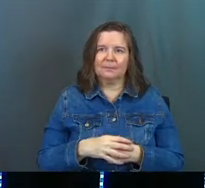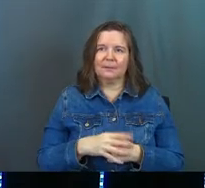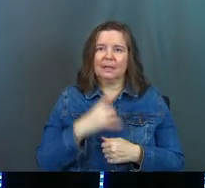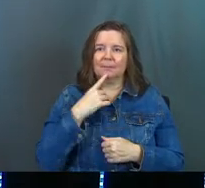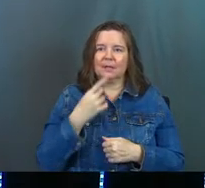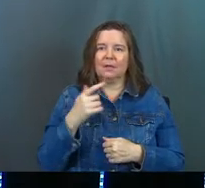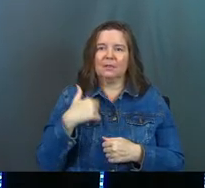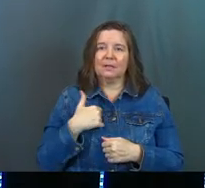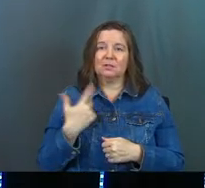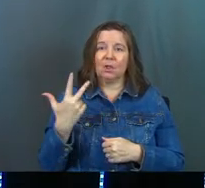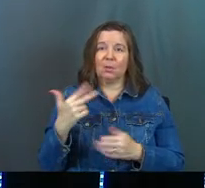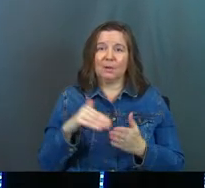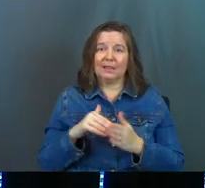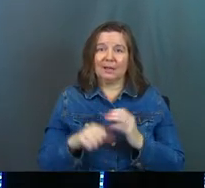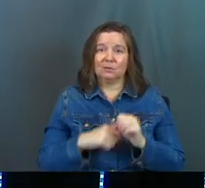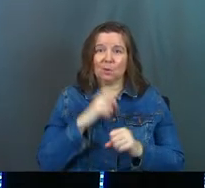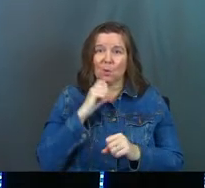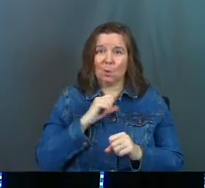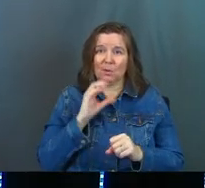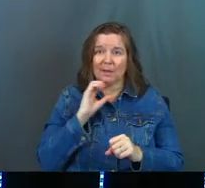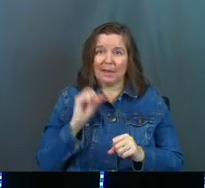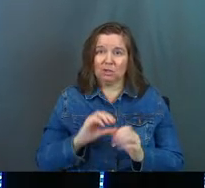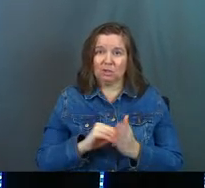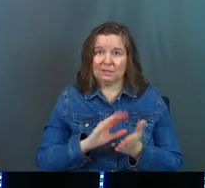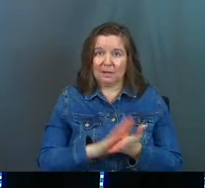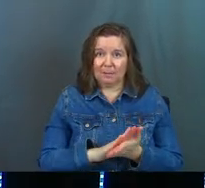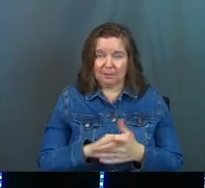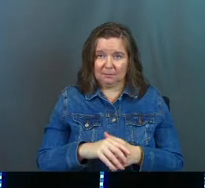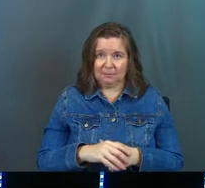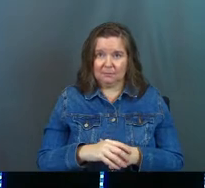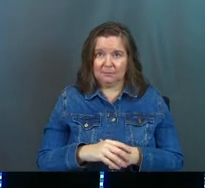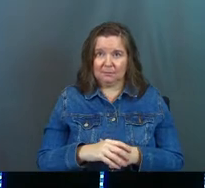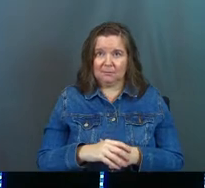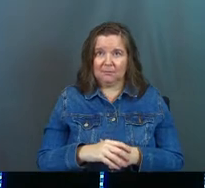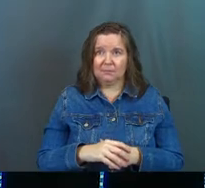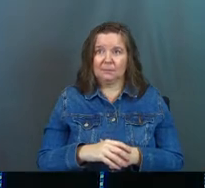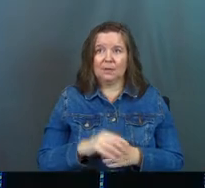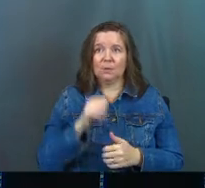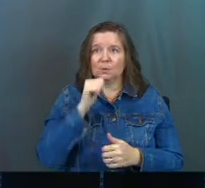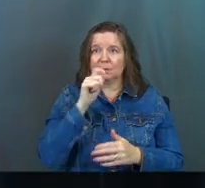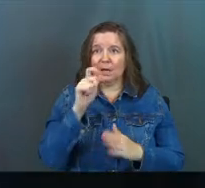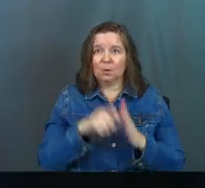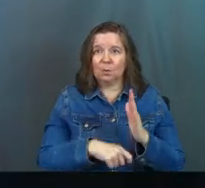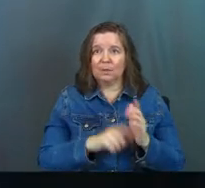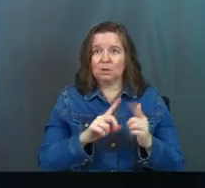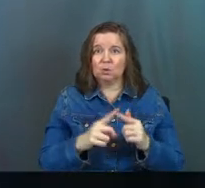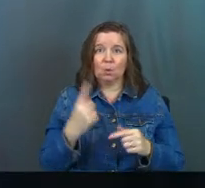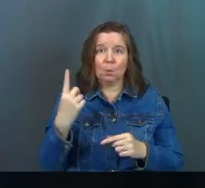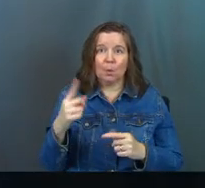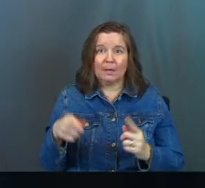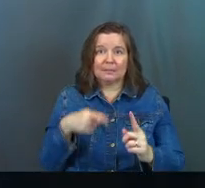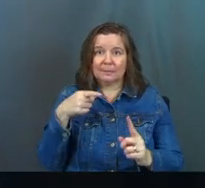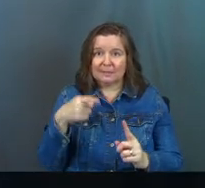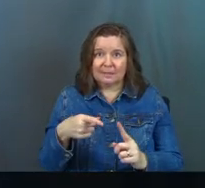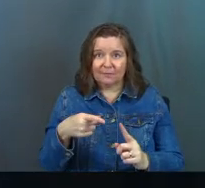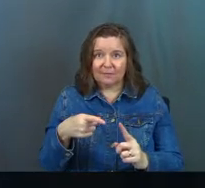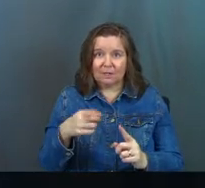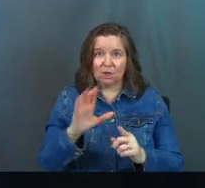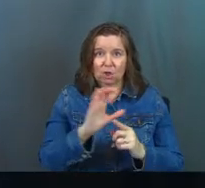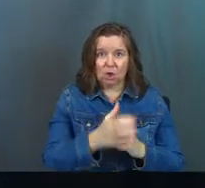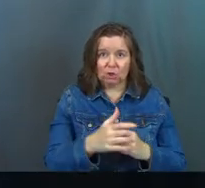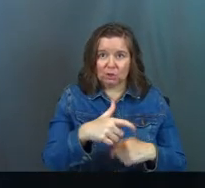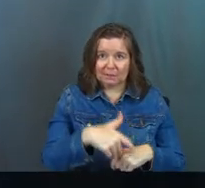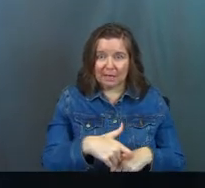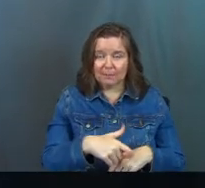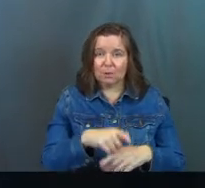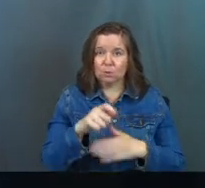Let me just tell you, this is a 3,000-year-old ancient document. And it was not written to one specific culture